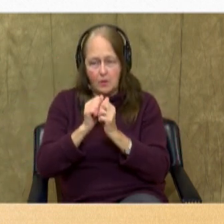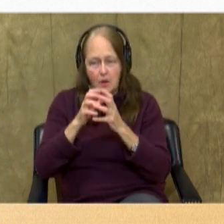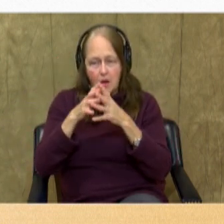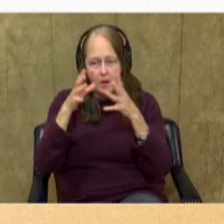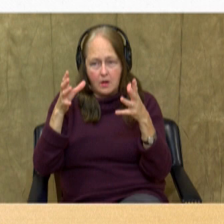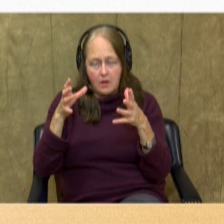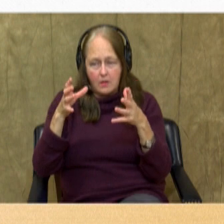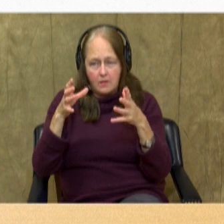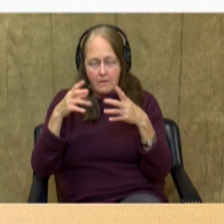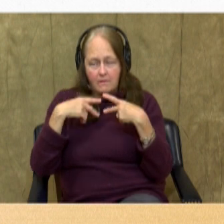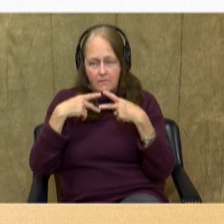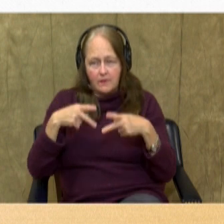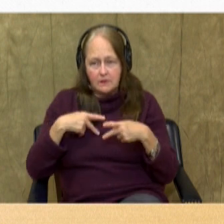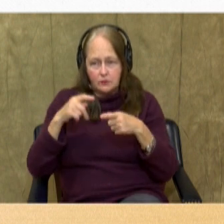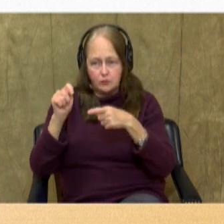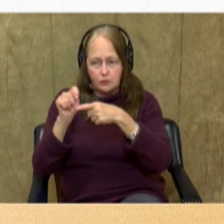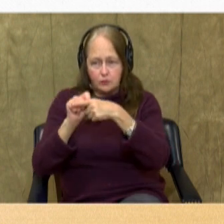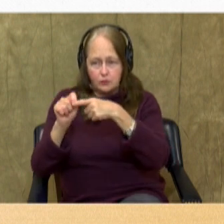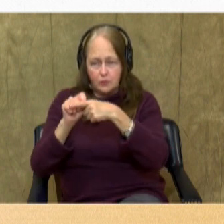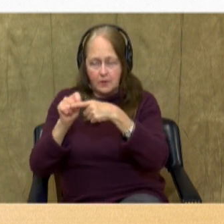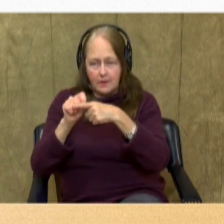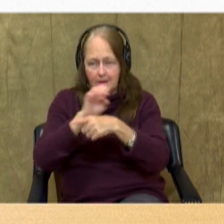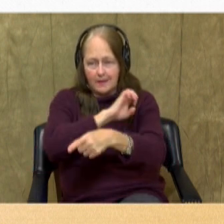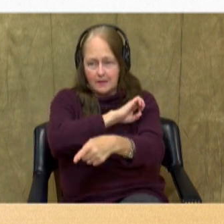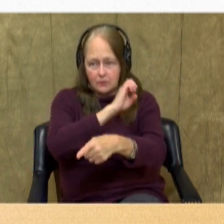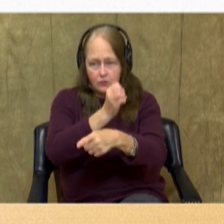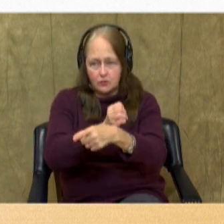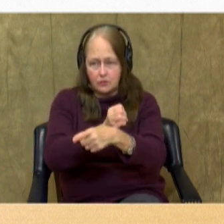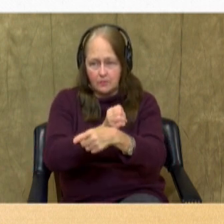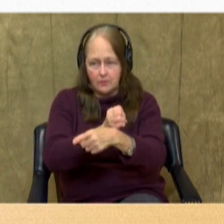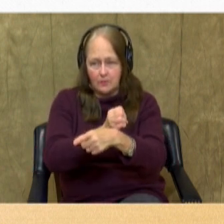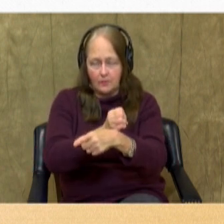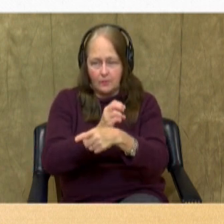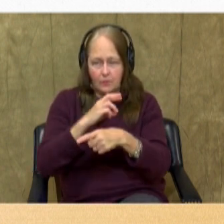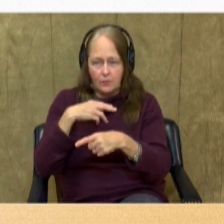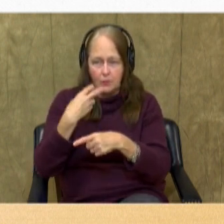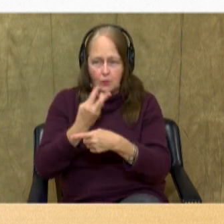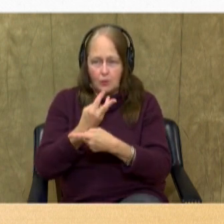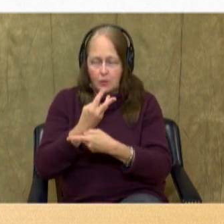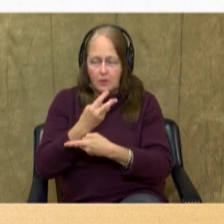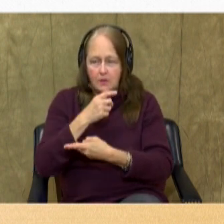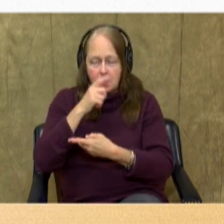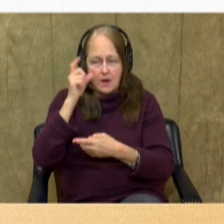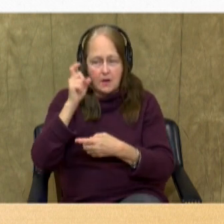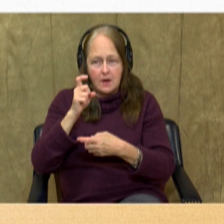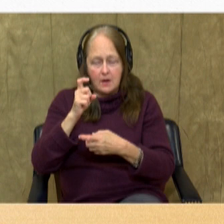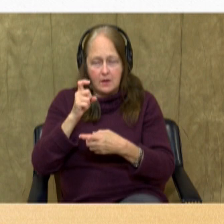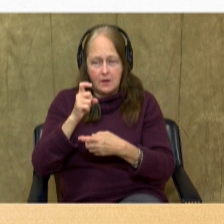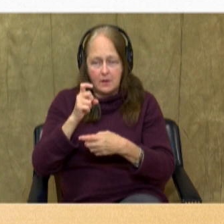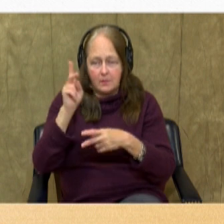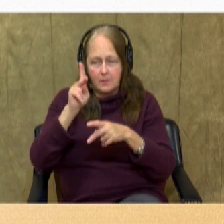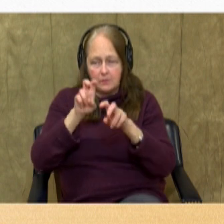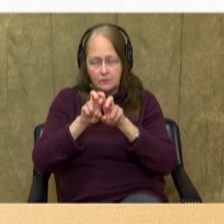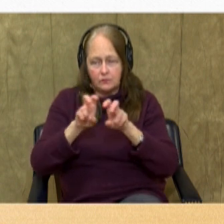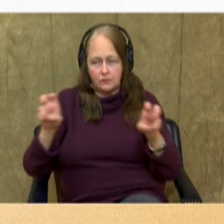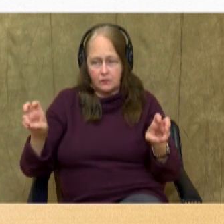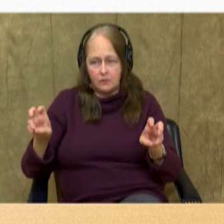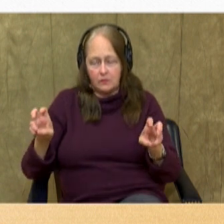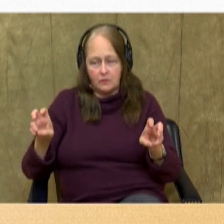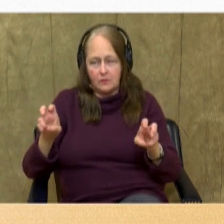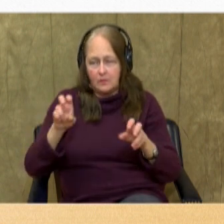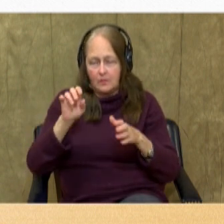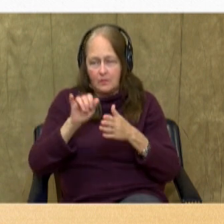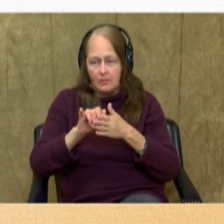a lot of physical training and energy to do. We certainly don't need a bunch of couch potatoes walking